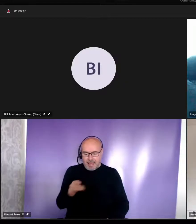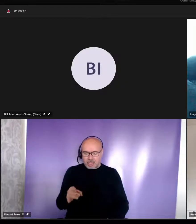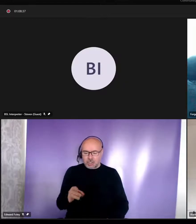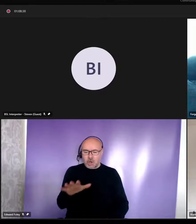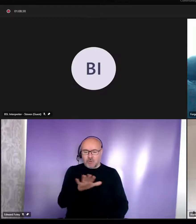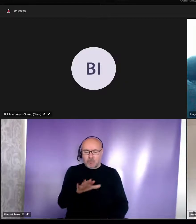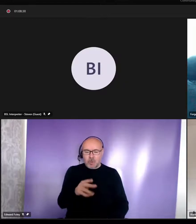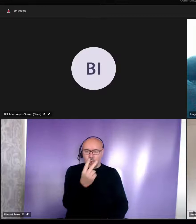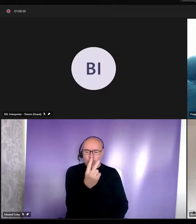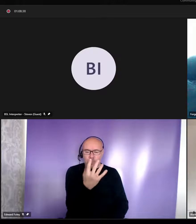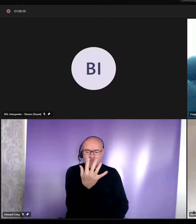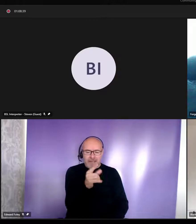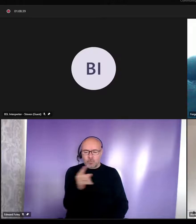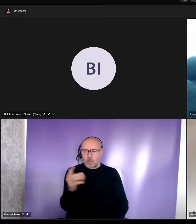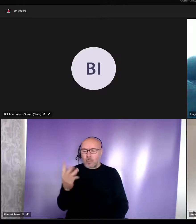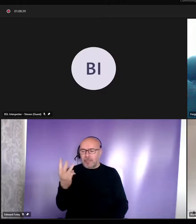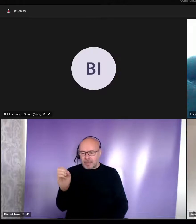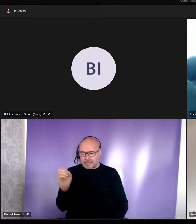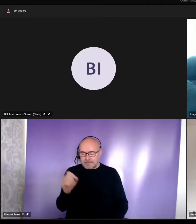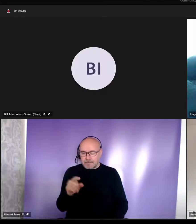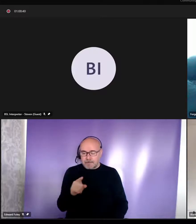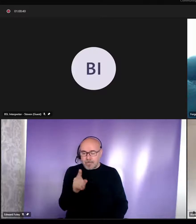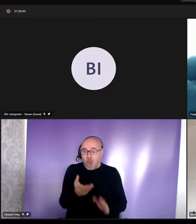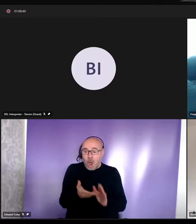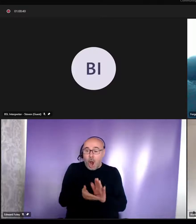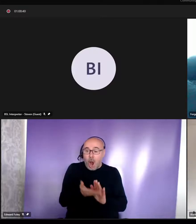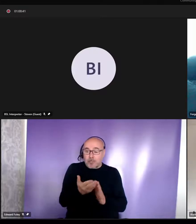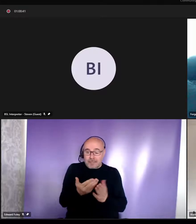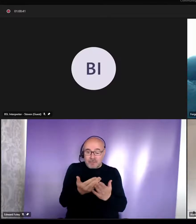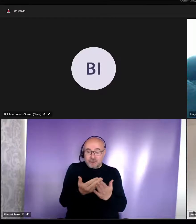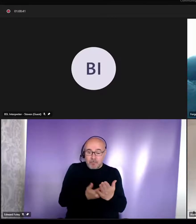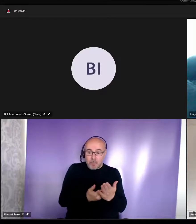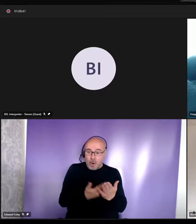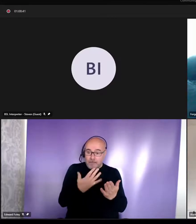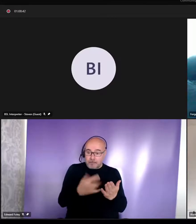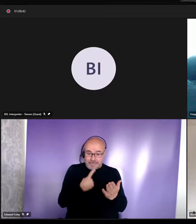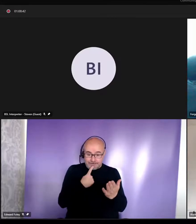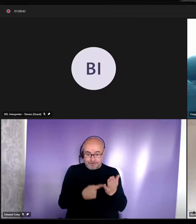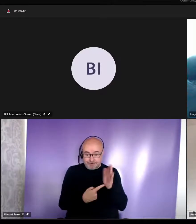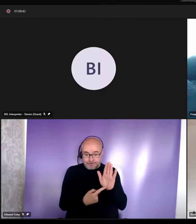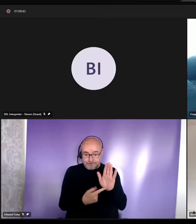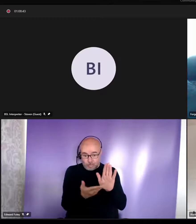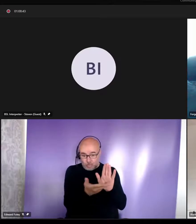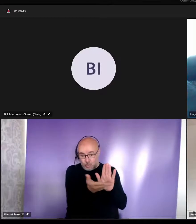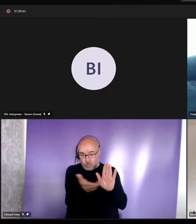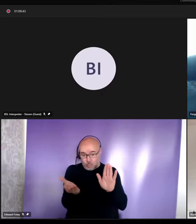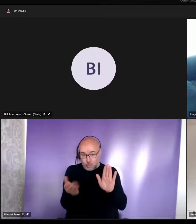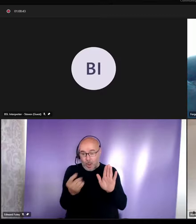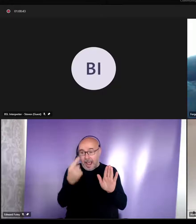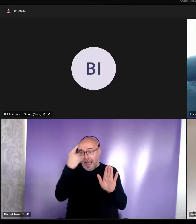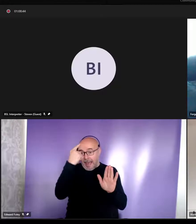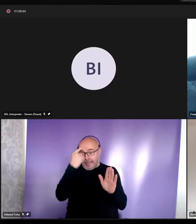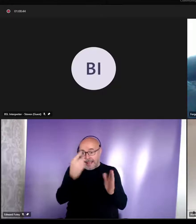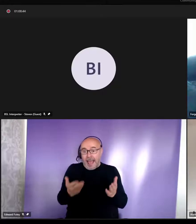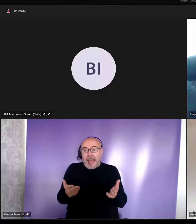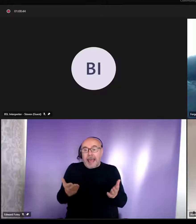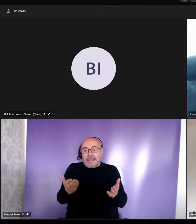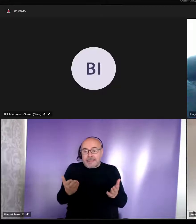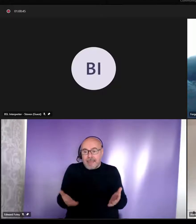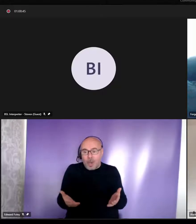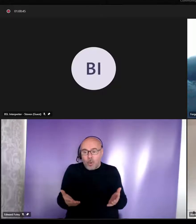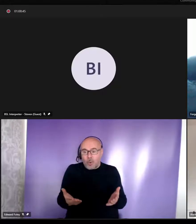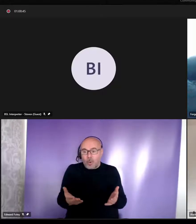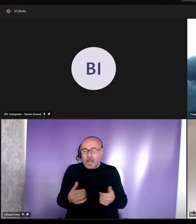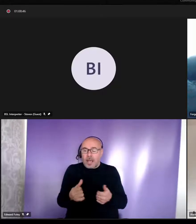within those update reports, we highlighted to members that I think we are now reaching a tipping point where it's appropriate for the council